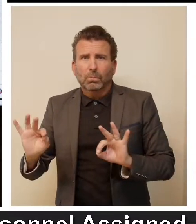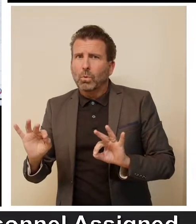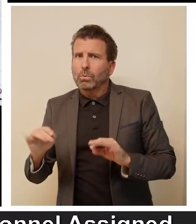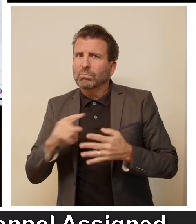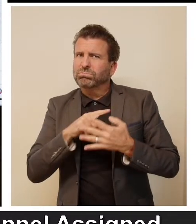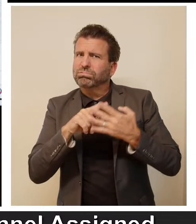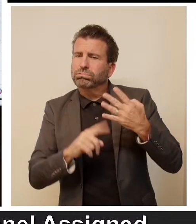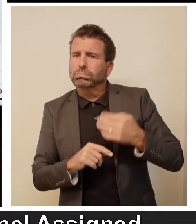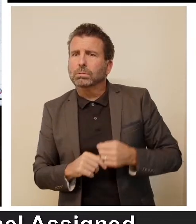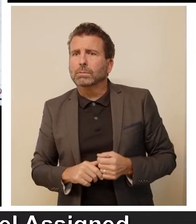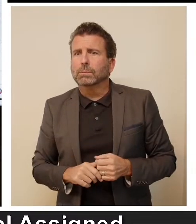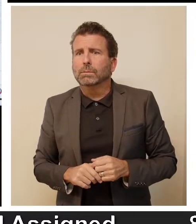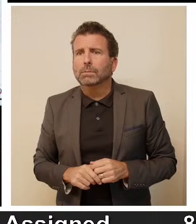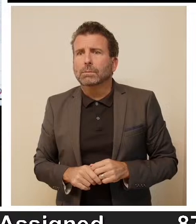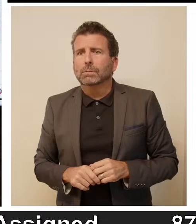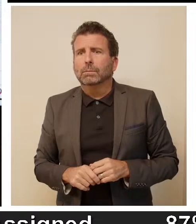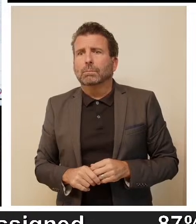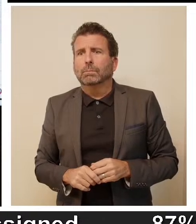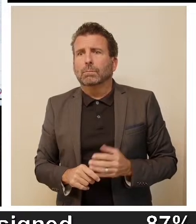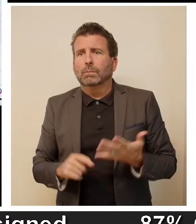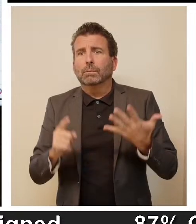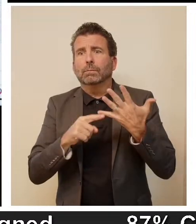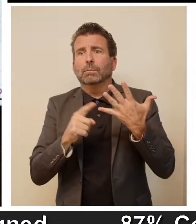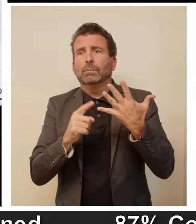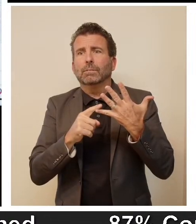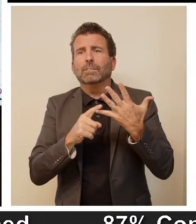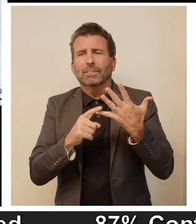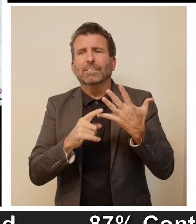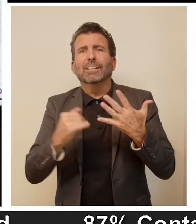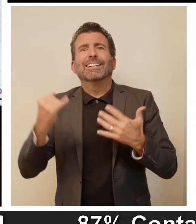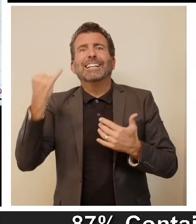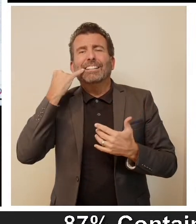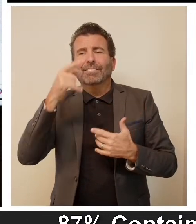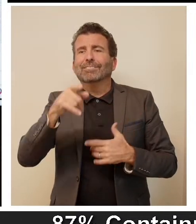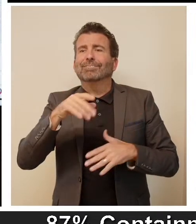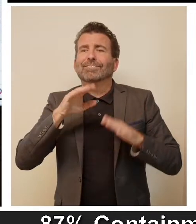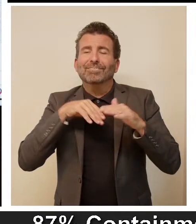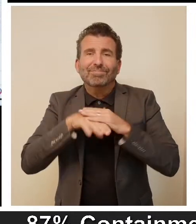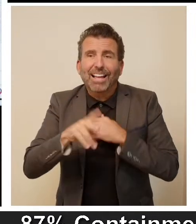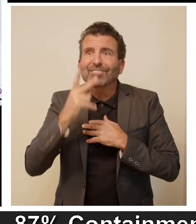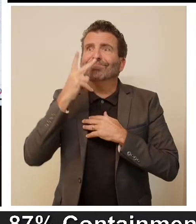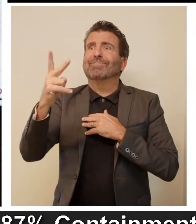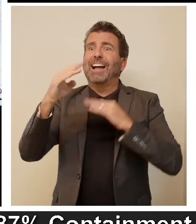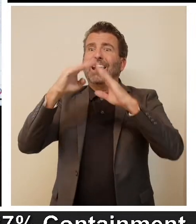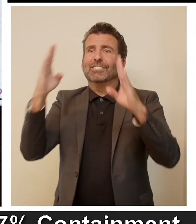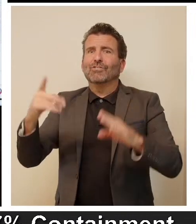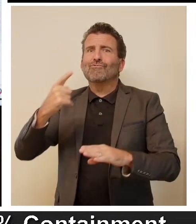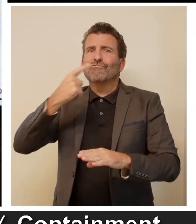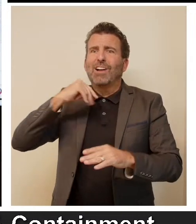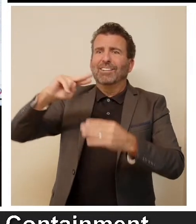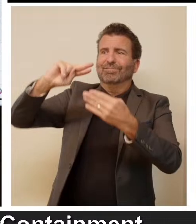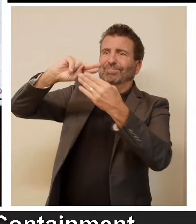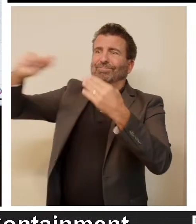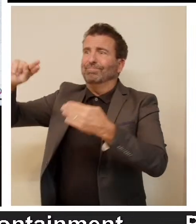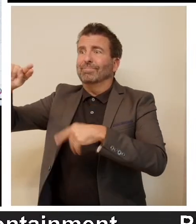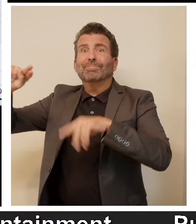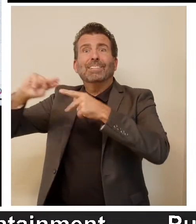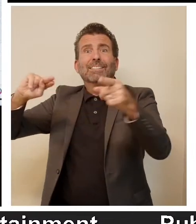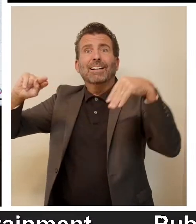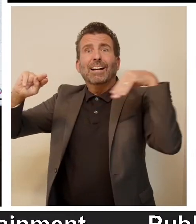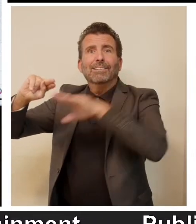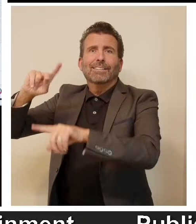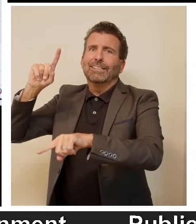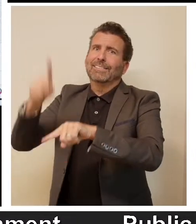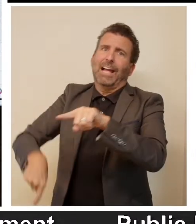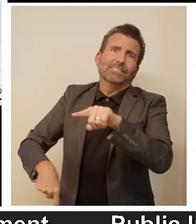A red tag building means the building is unsafe to occupy. Severe structural damage or other hazardous